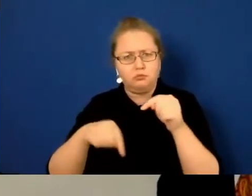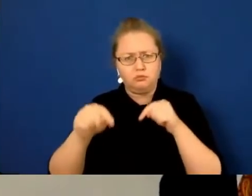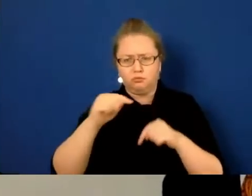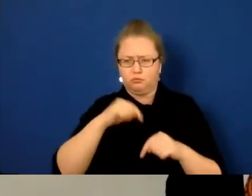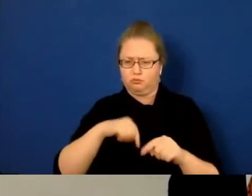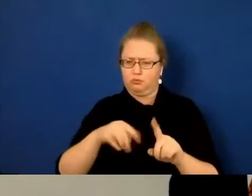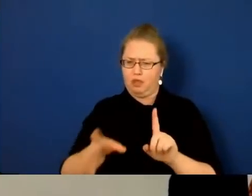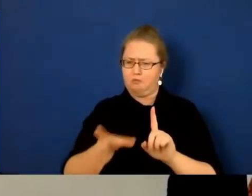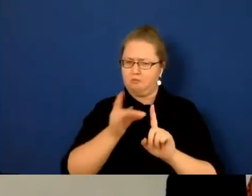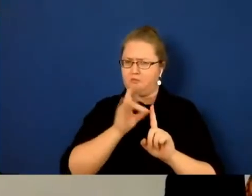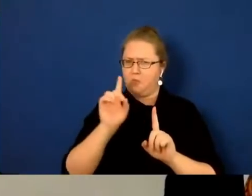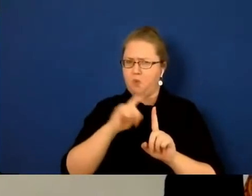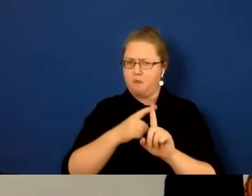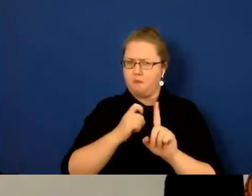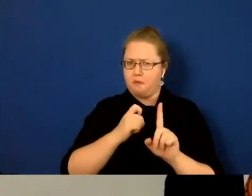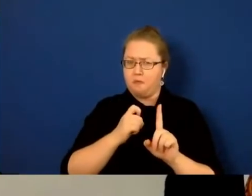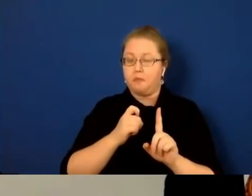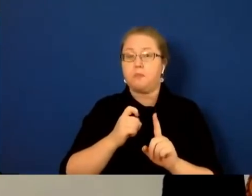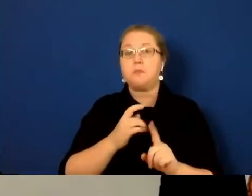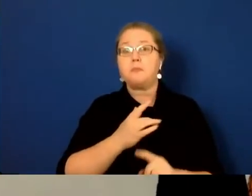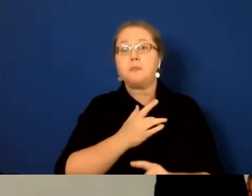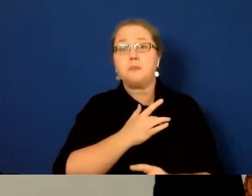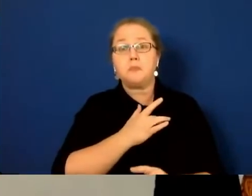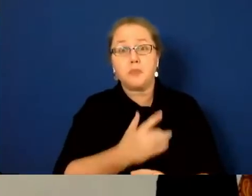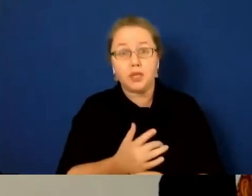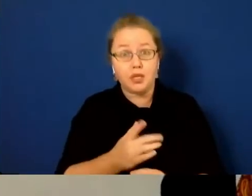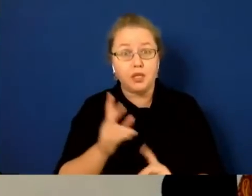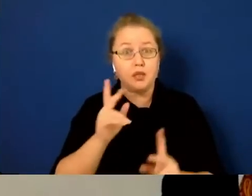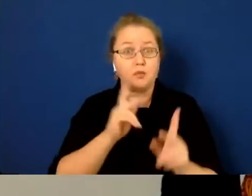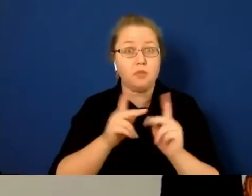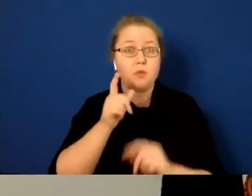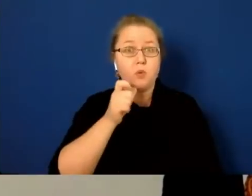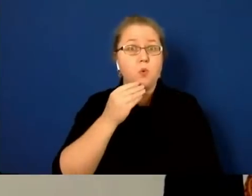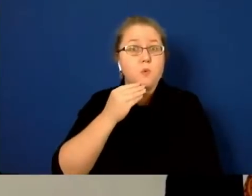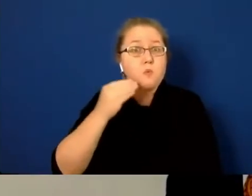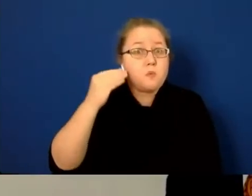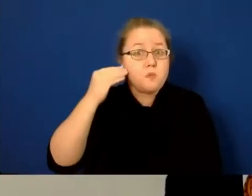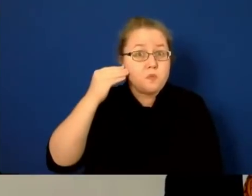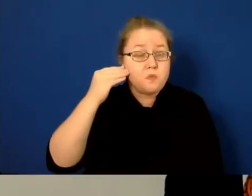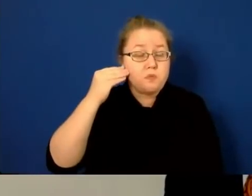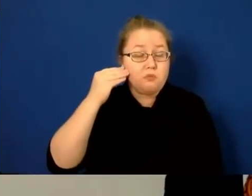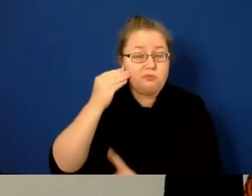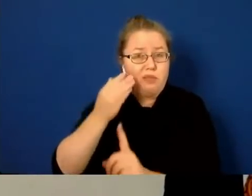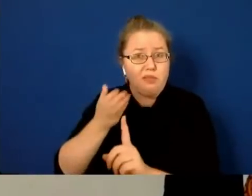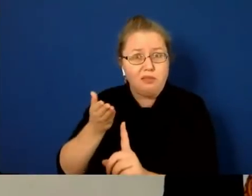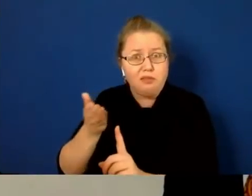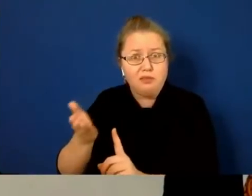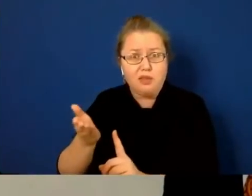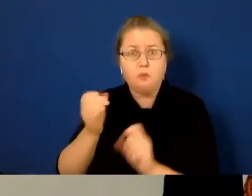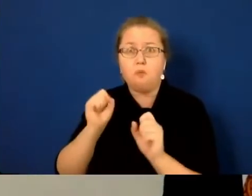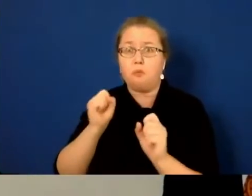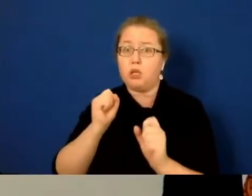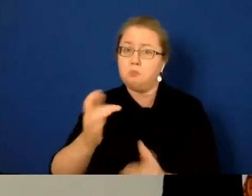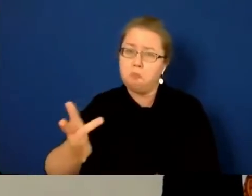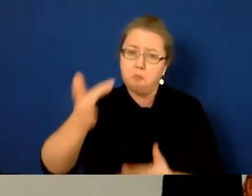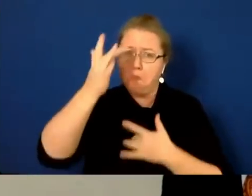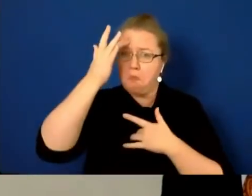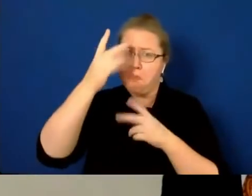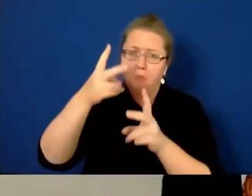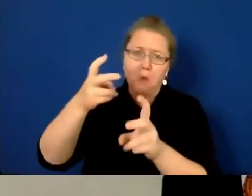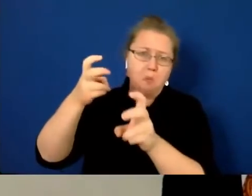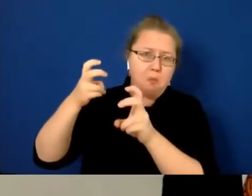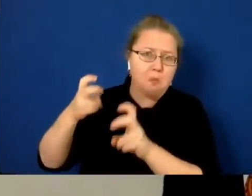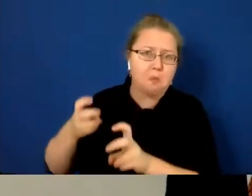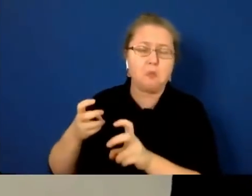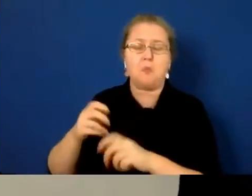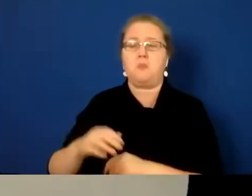work all along. So it is a combination of, yes, we need more people because, as you can see, we're up to about 5,000 people now who we need